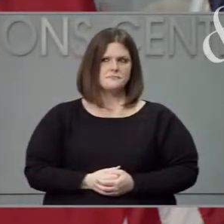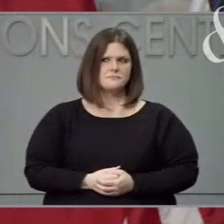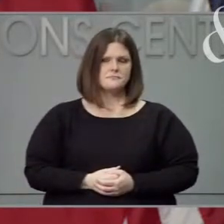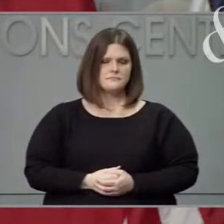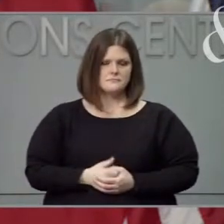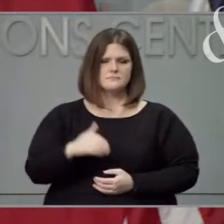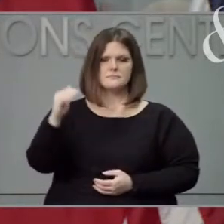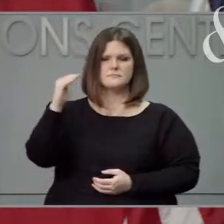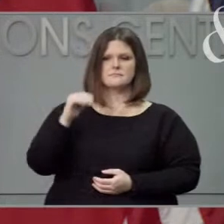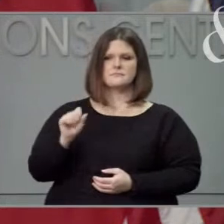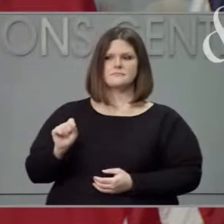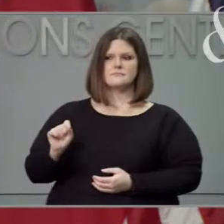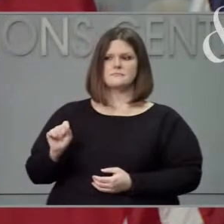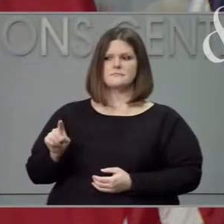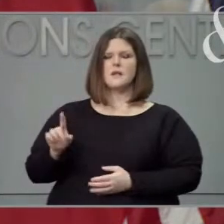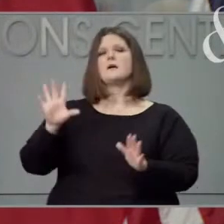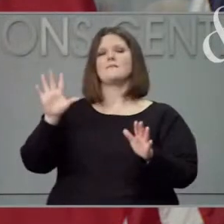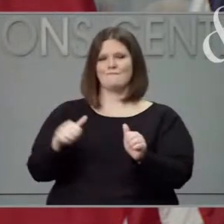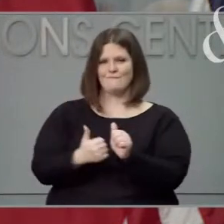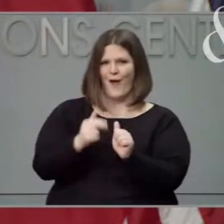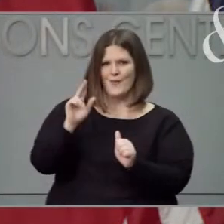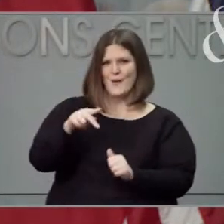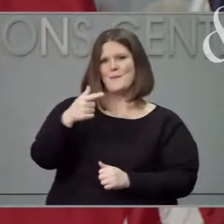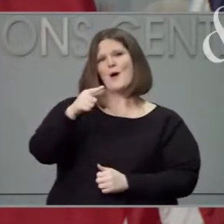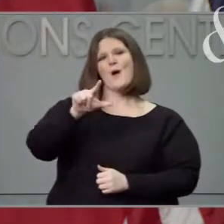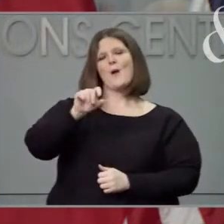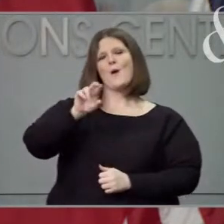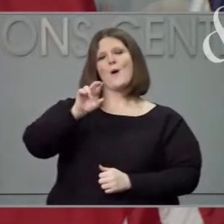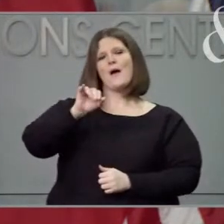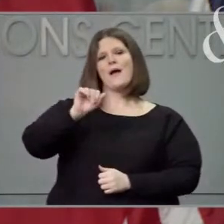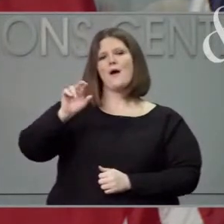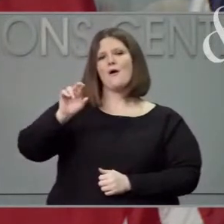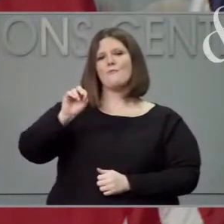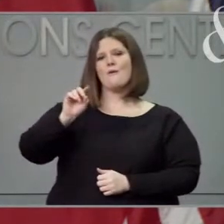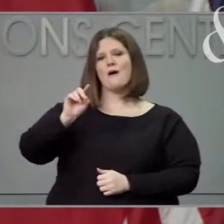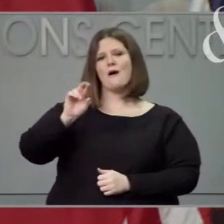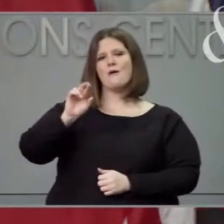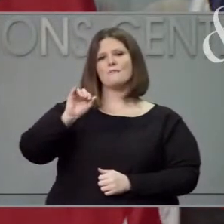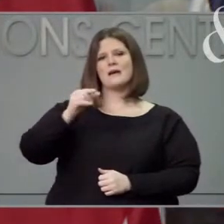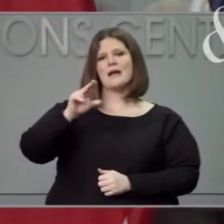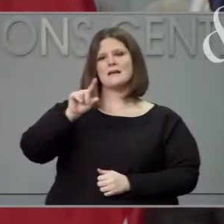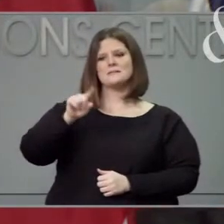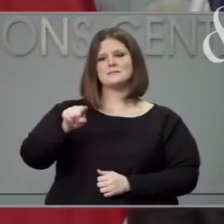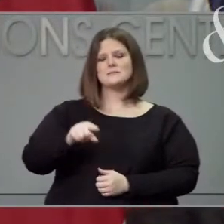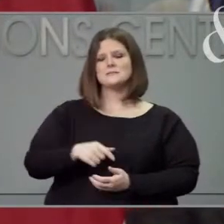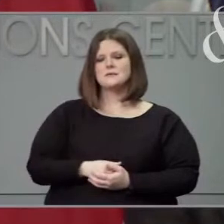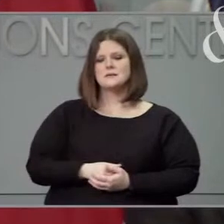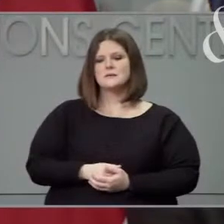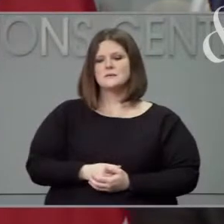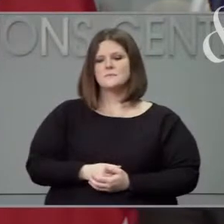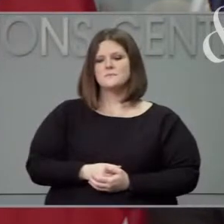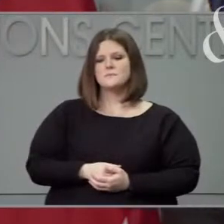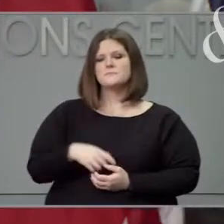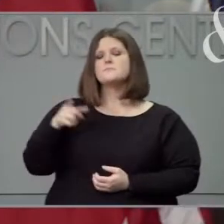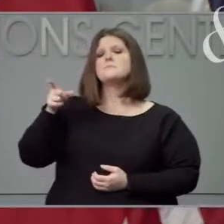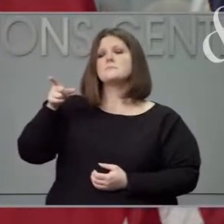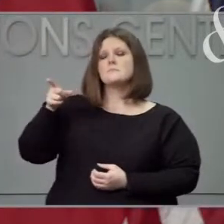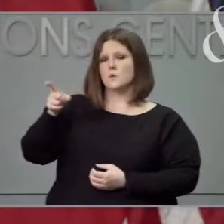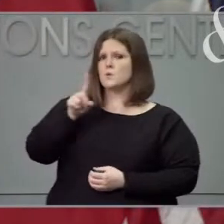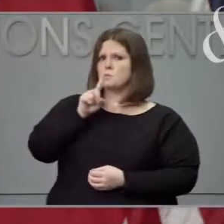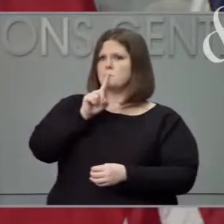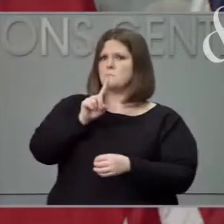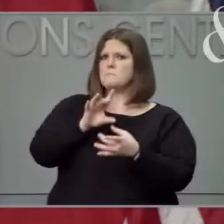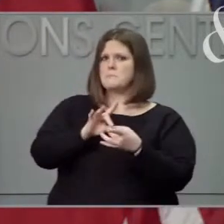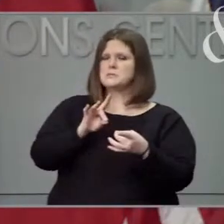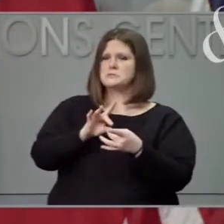The next question is from, we have a follow-up from Gloria Rodriguez. Yes, and I know you mentioned that there was no